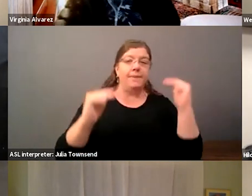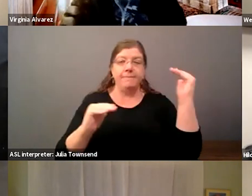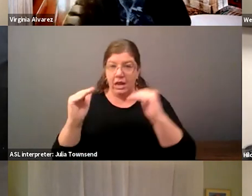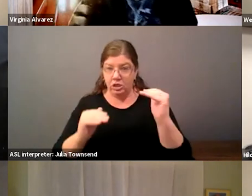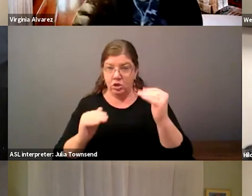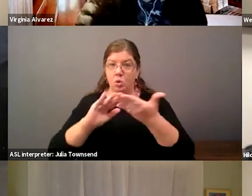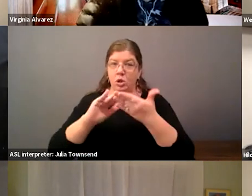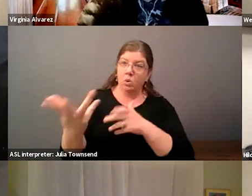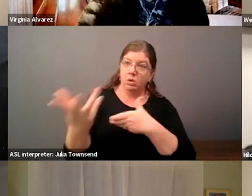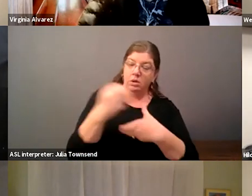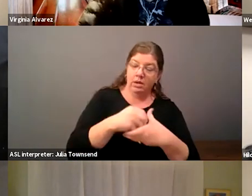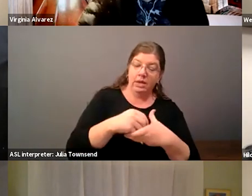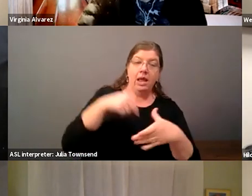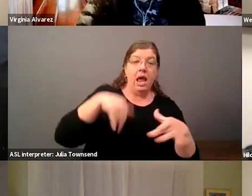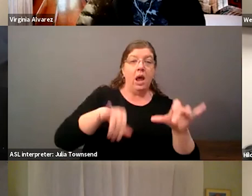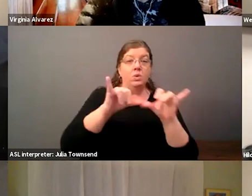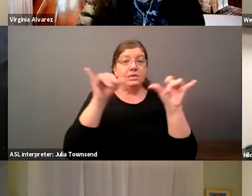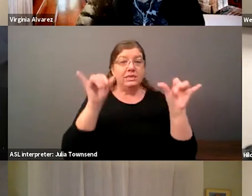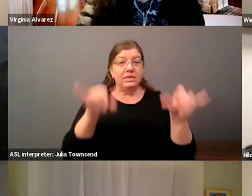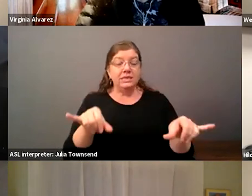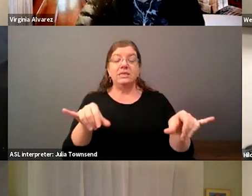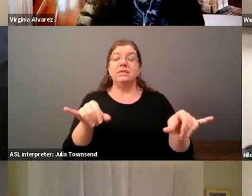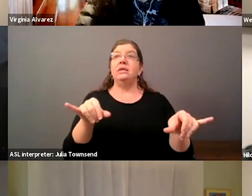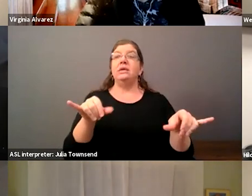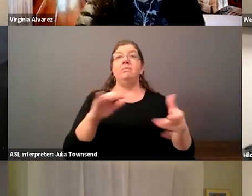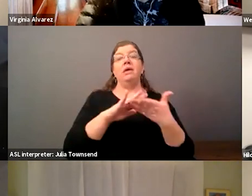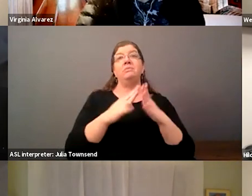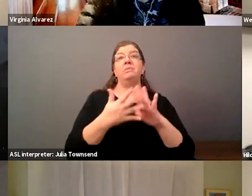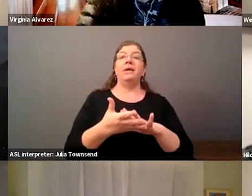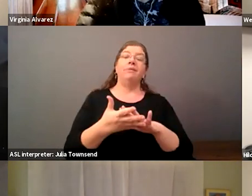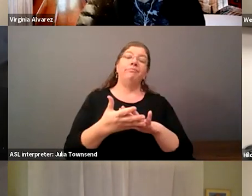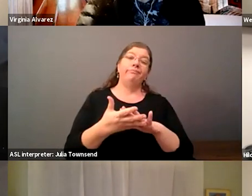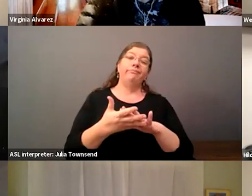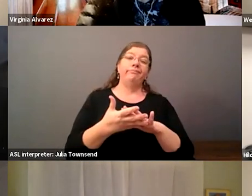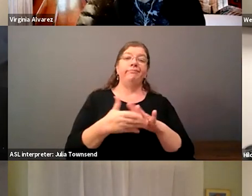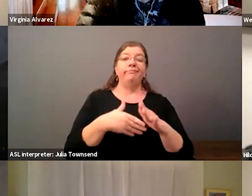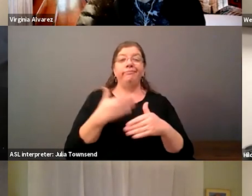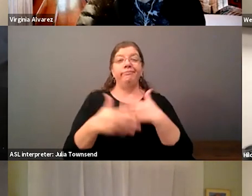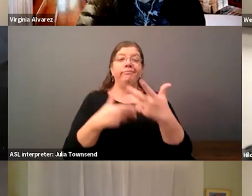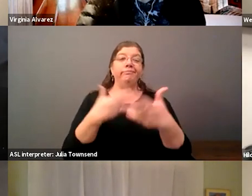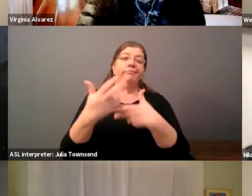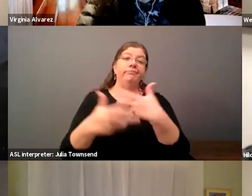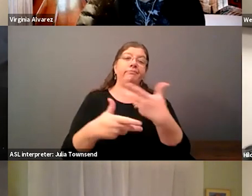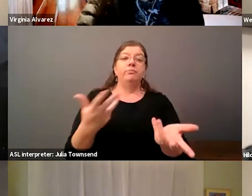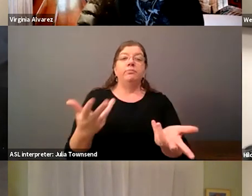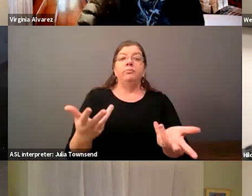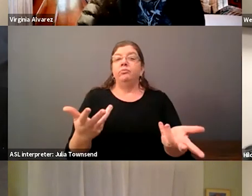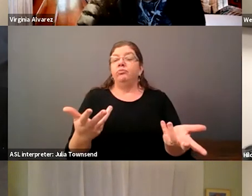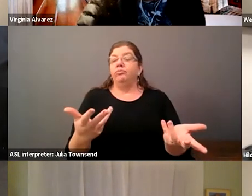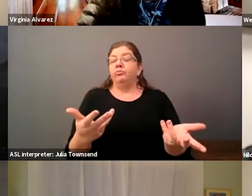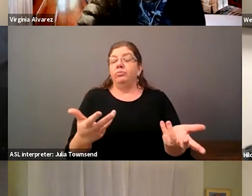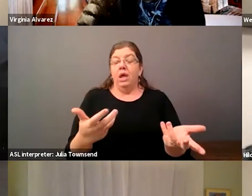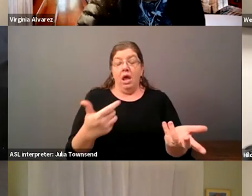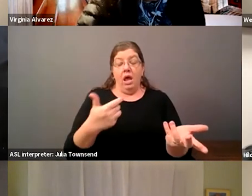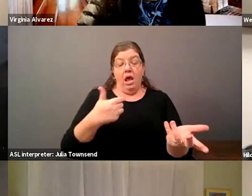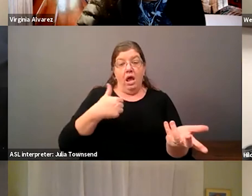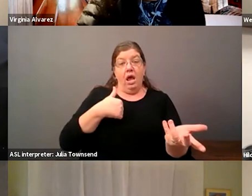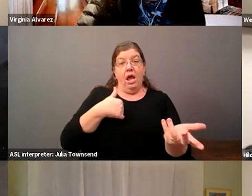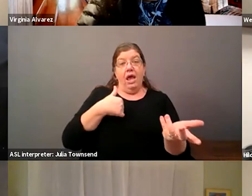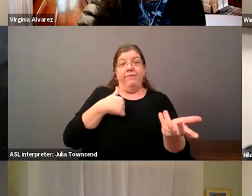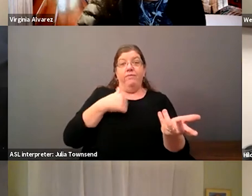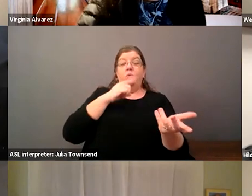and our system has got tend to be to the point where it um i mean i've actually been met with